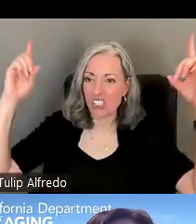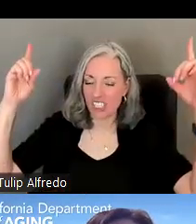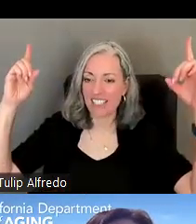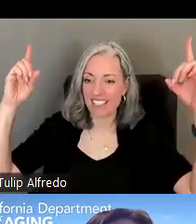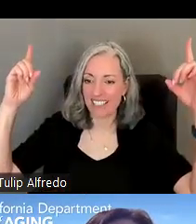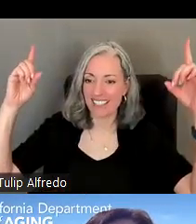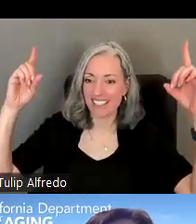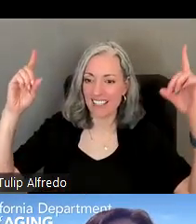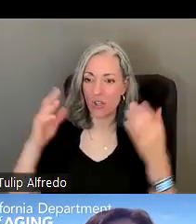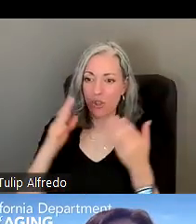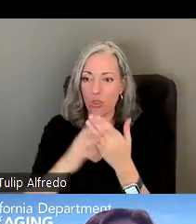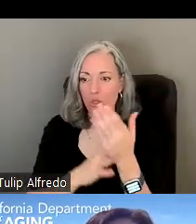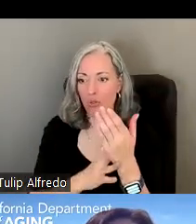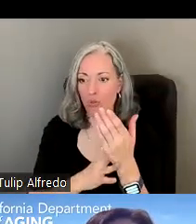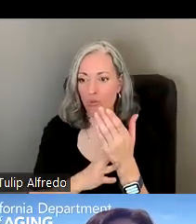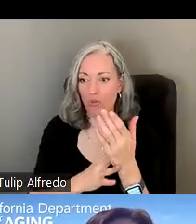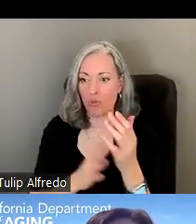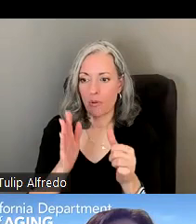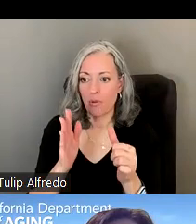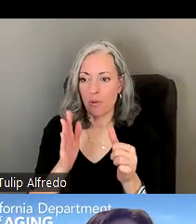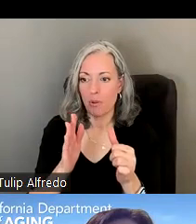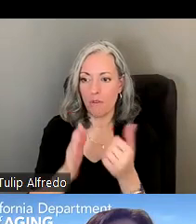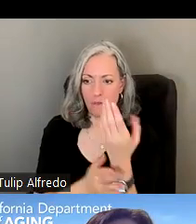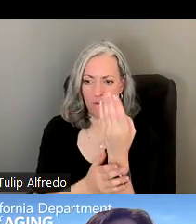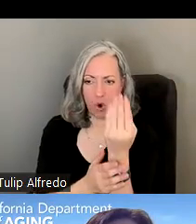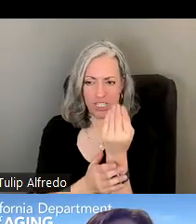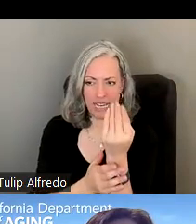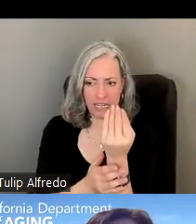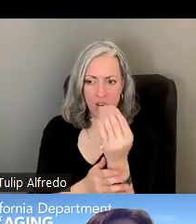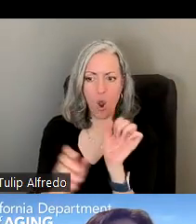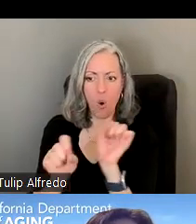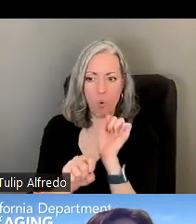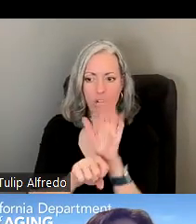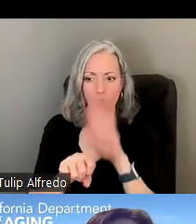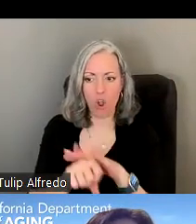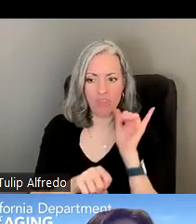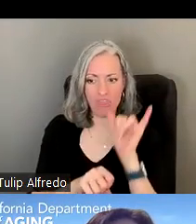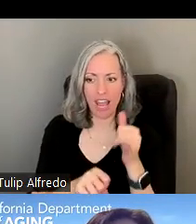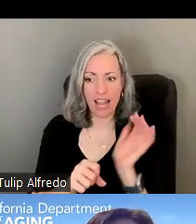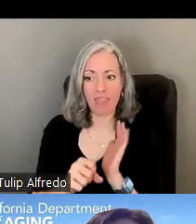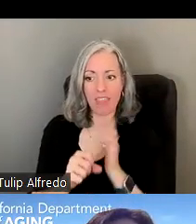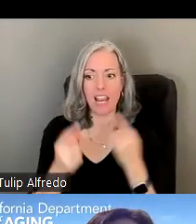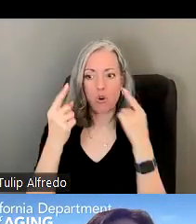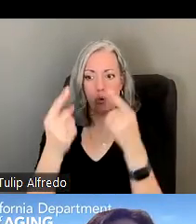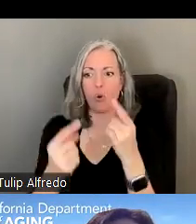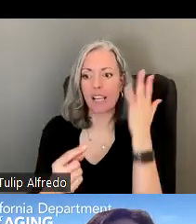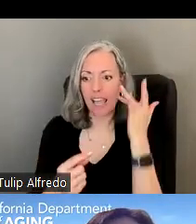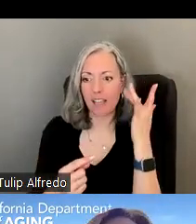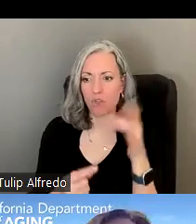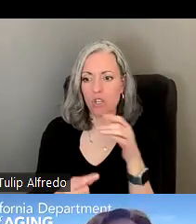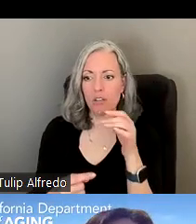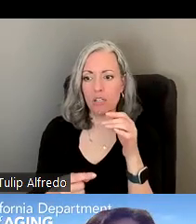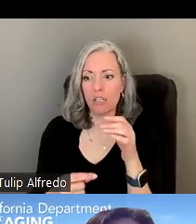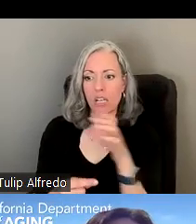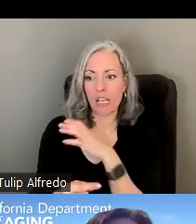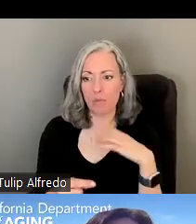K through 14. So we're working on that, and that's one of our goals of the California Commission on Aging,